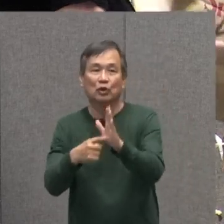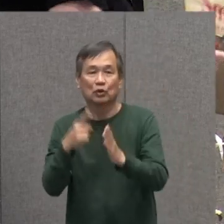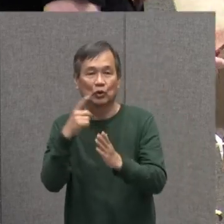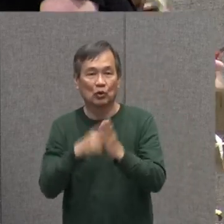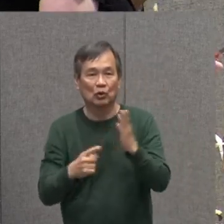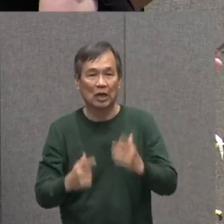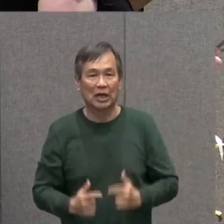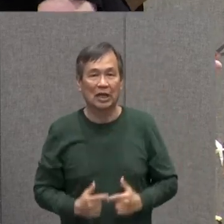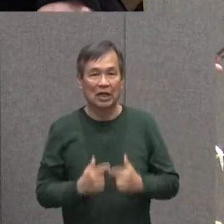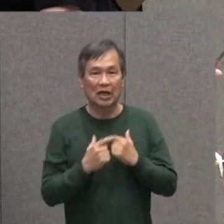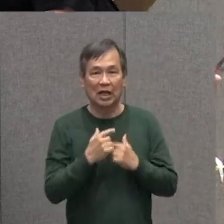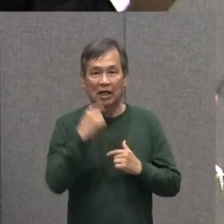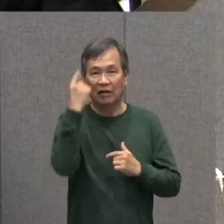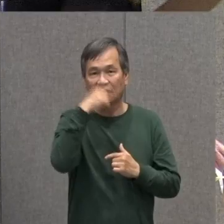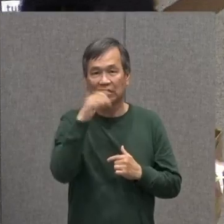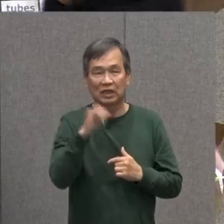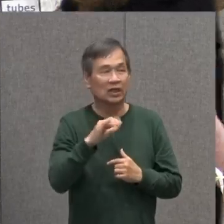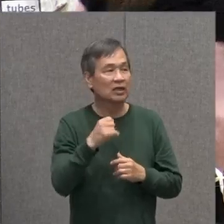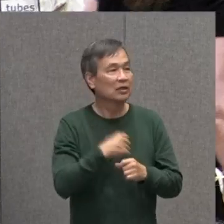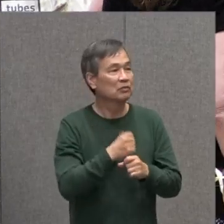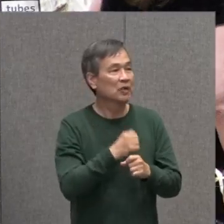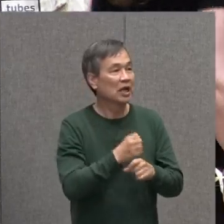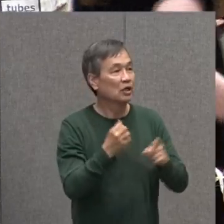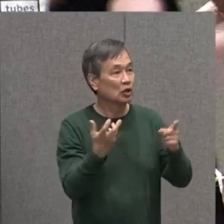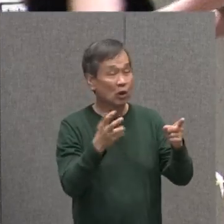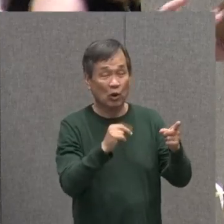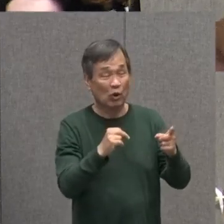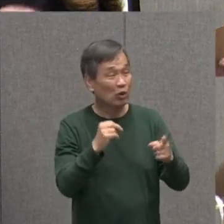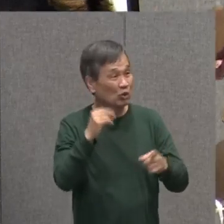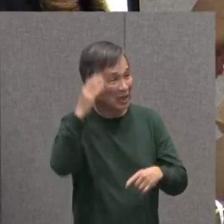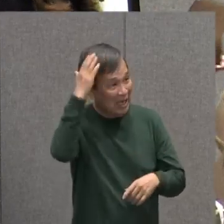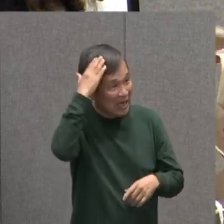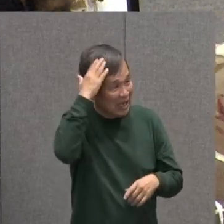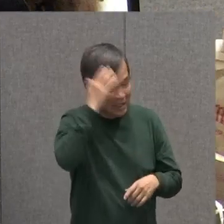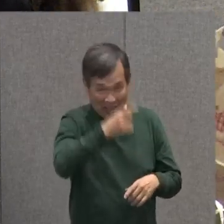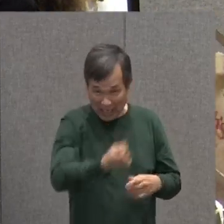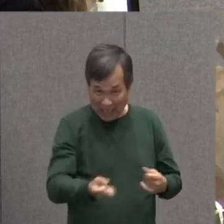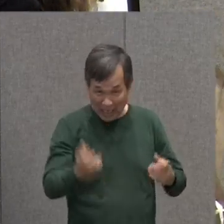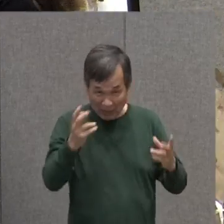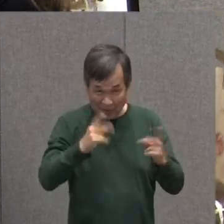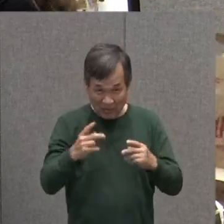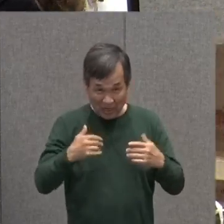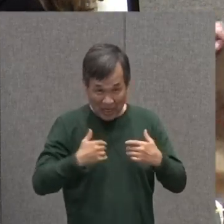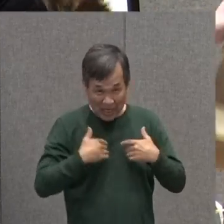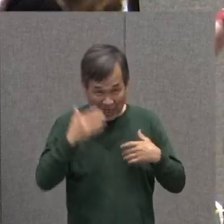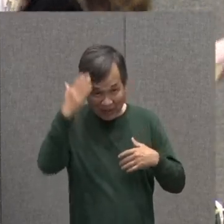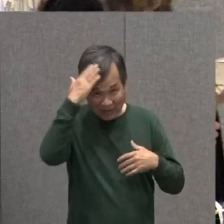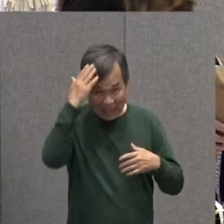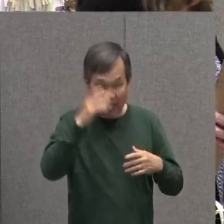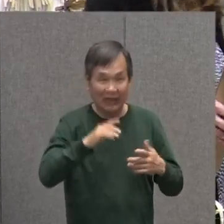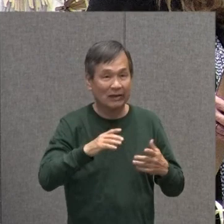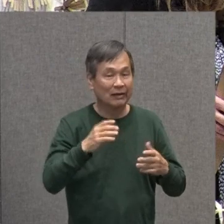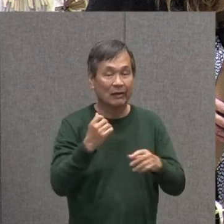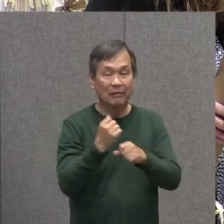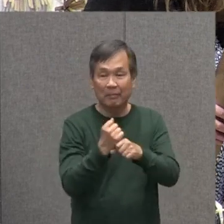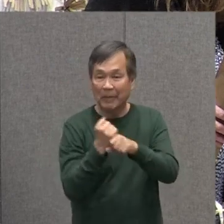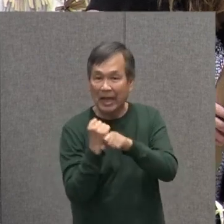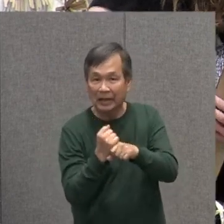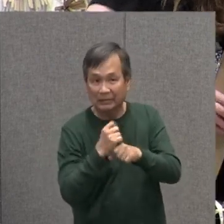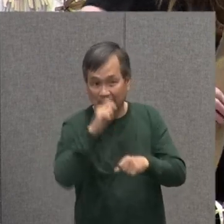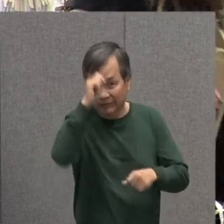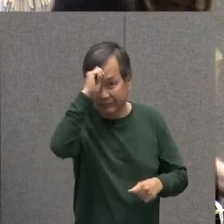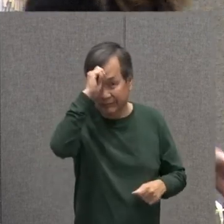You can make your own hats. You can make your own hat. How many of you wear hats? Some people might wear a baseball hat on a daily